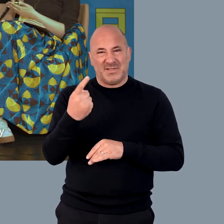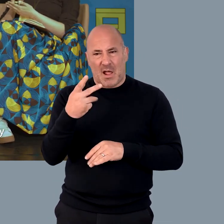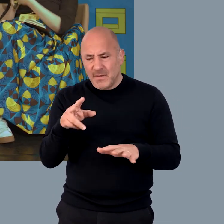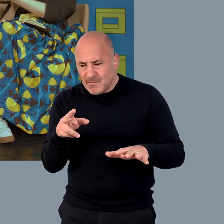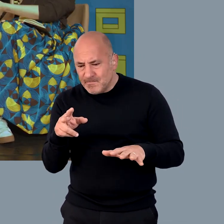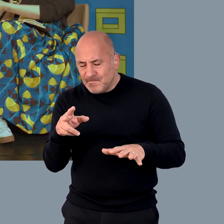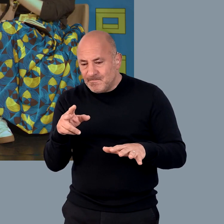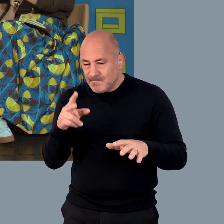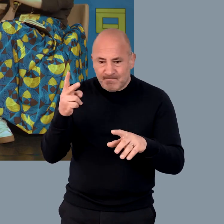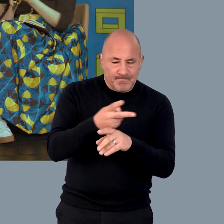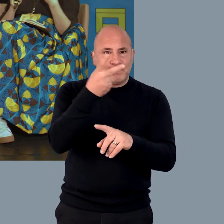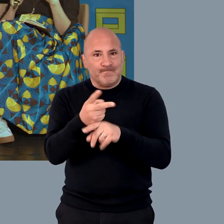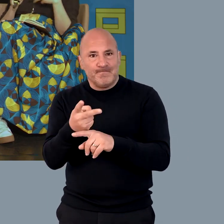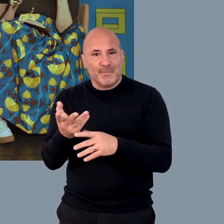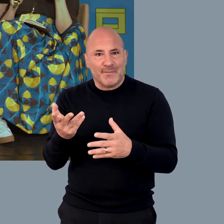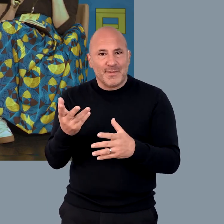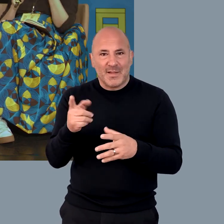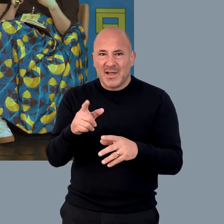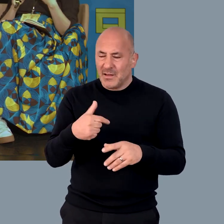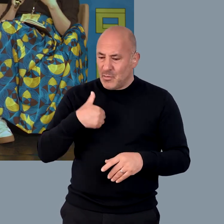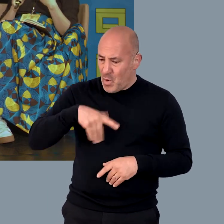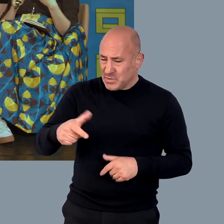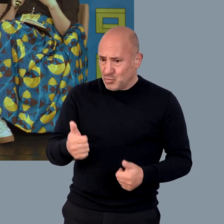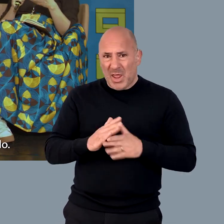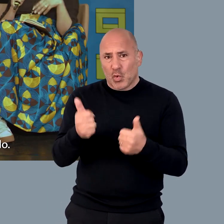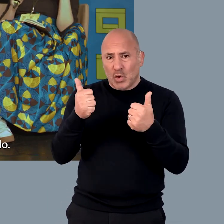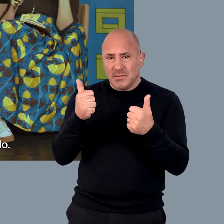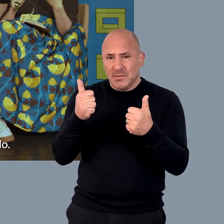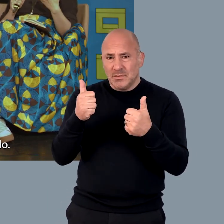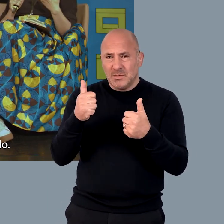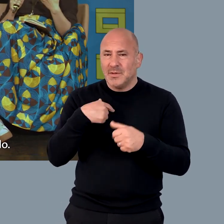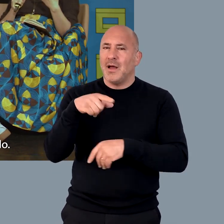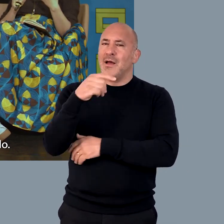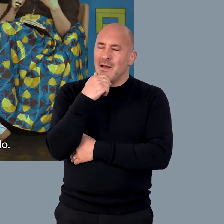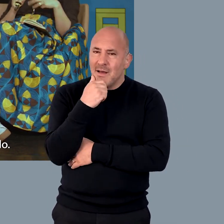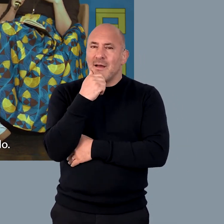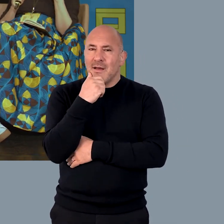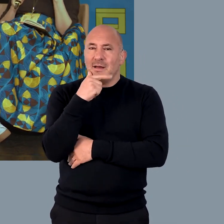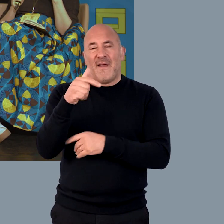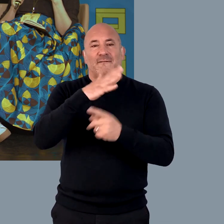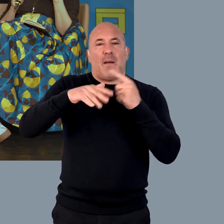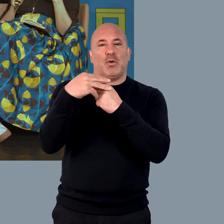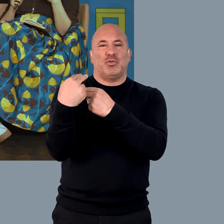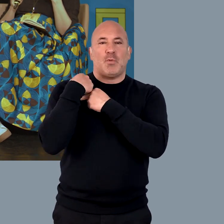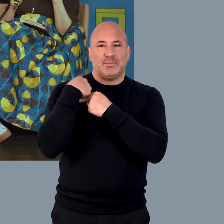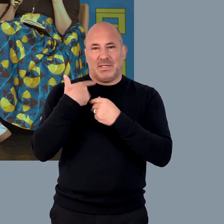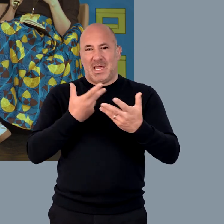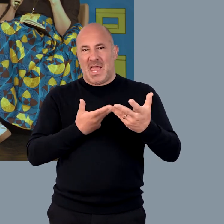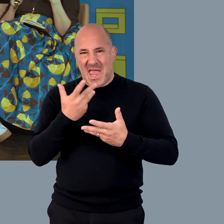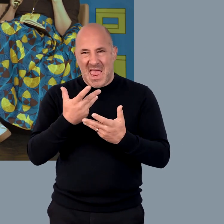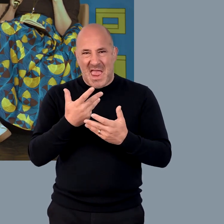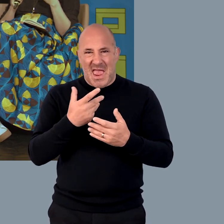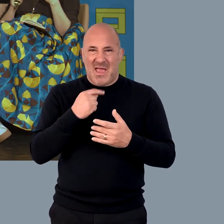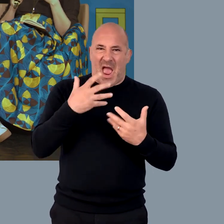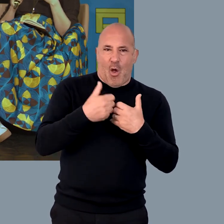positive impact? So again, you're finding this is like a positive, it's a positive thing that we want to do. And so I always find that when I